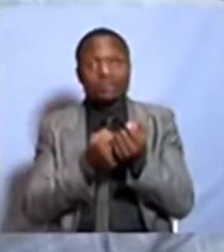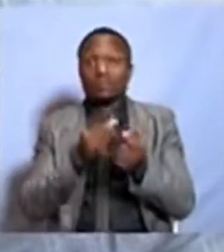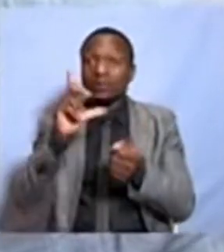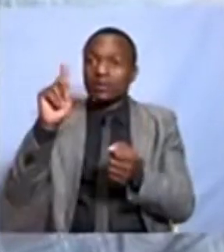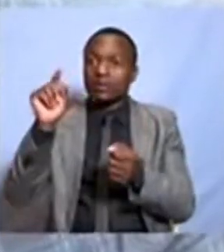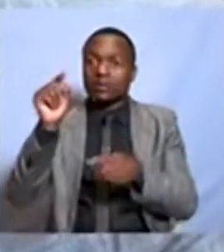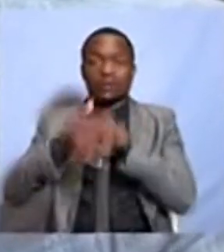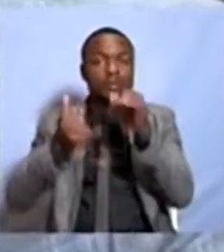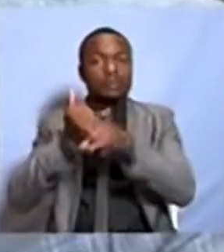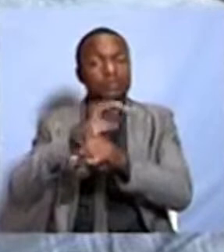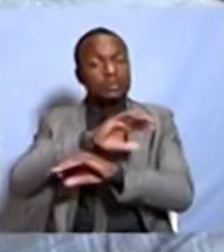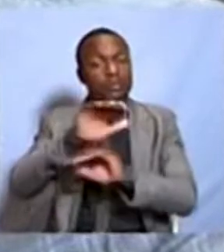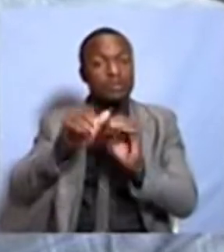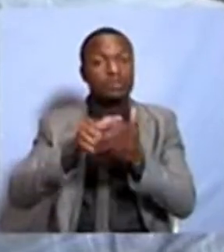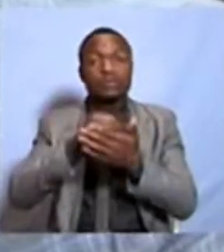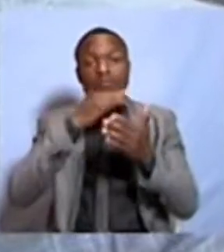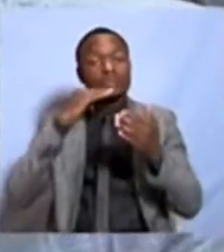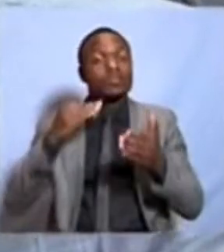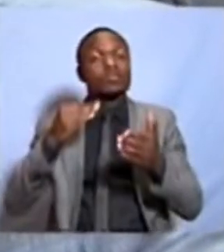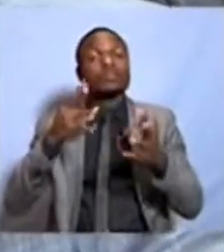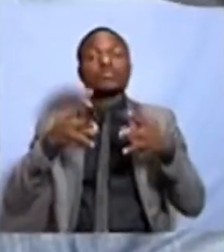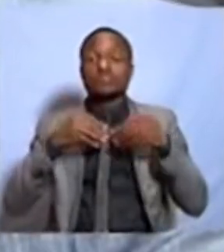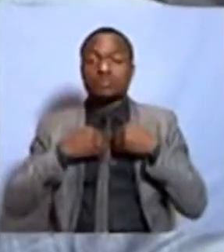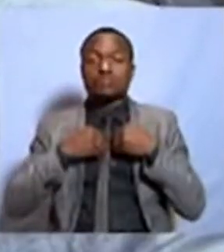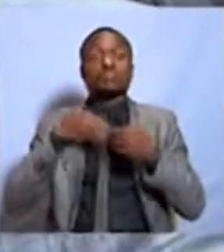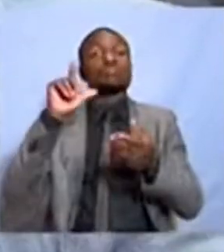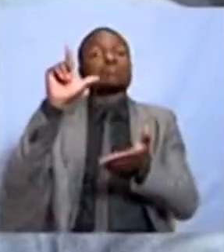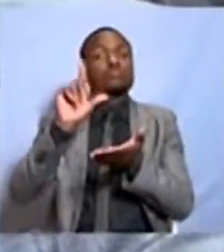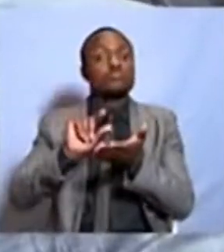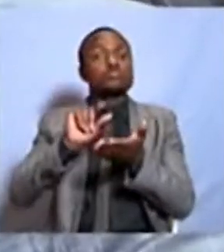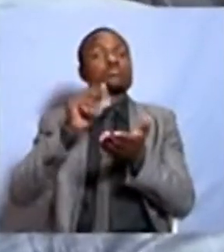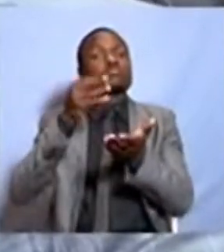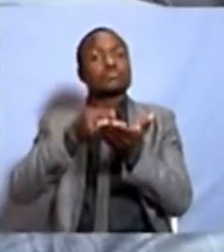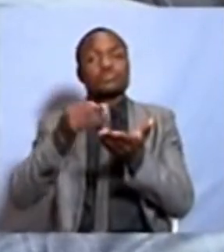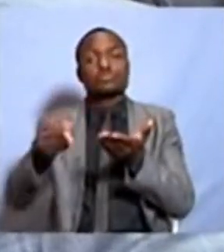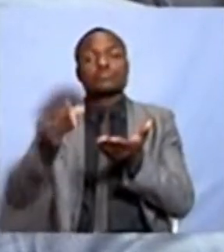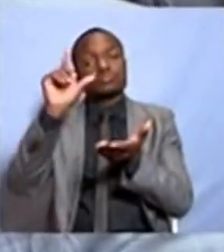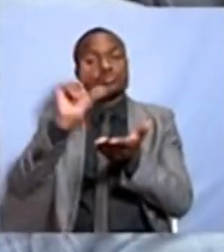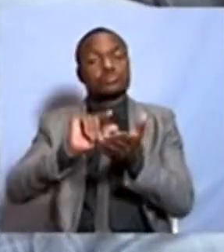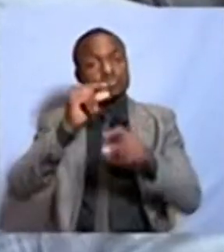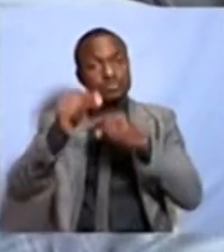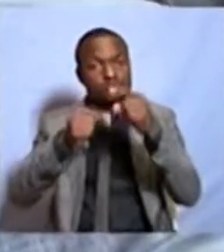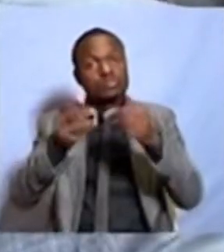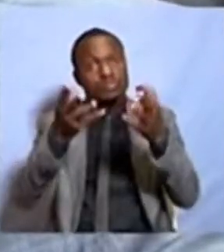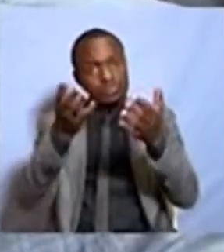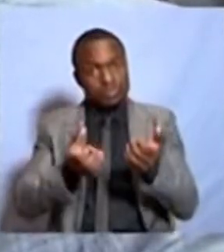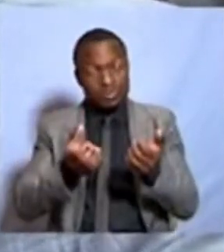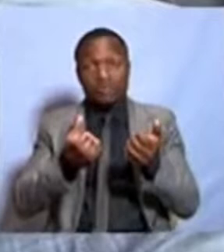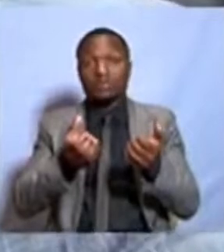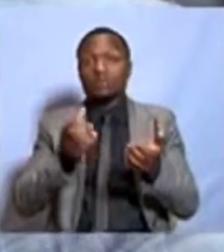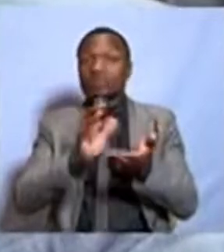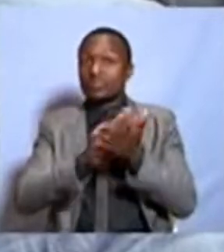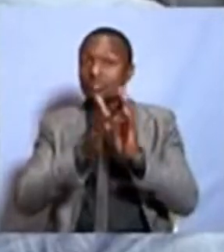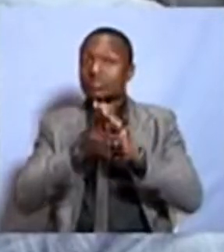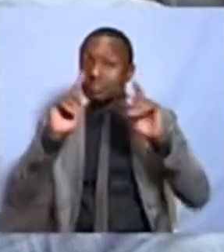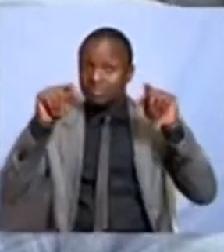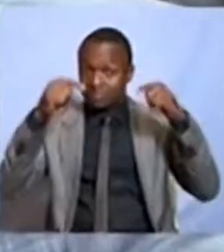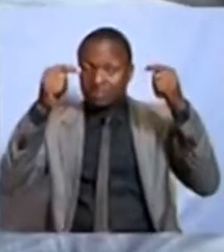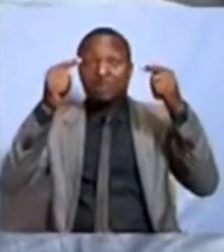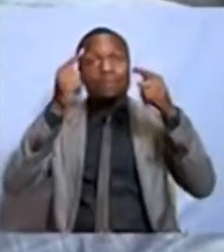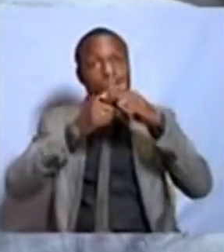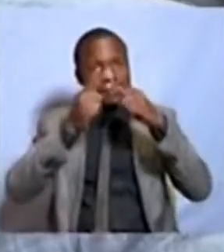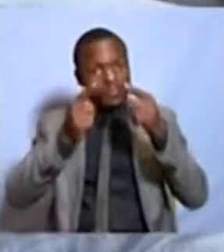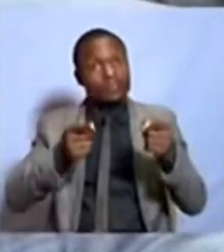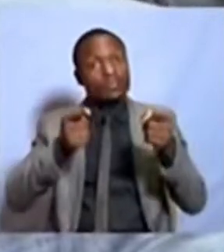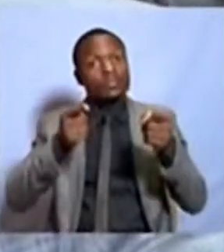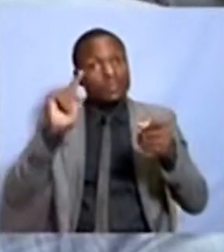years, all the farmers have been receiving just inputs, cheap fertilizer, cheap seed, and they want them to become viable one day. But this government is going deeper